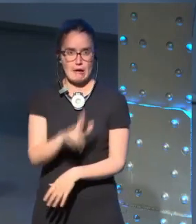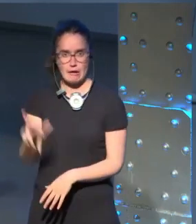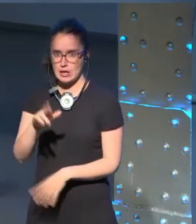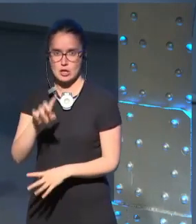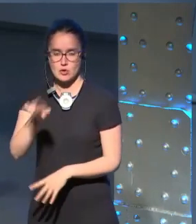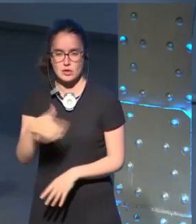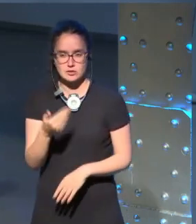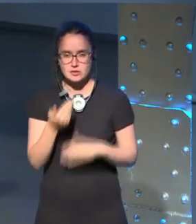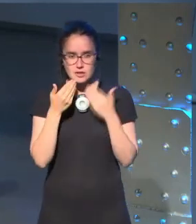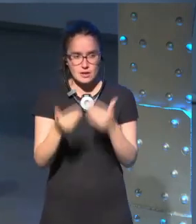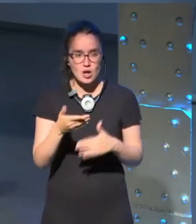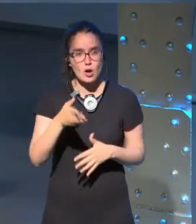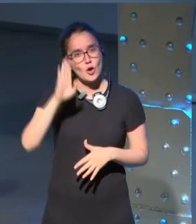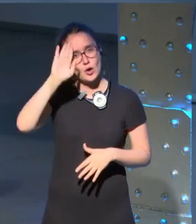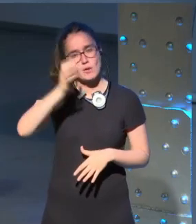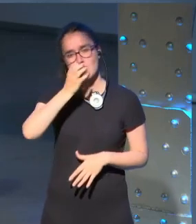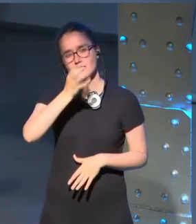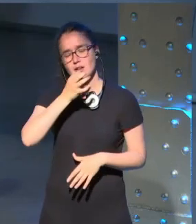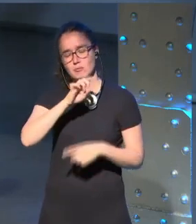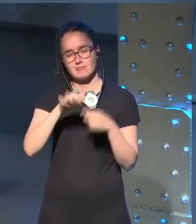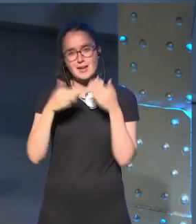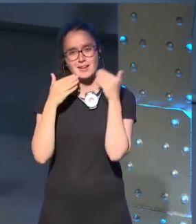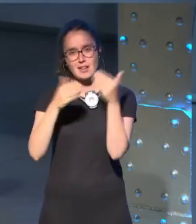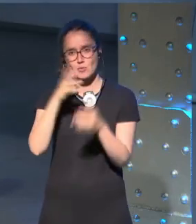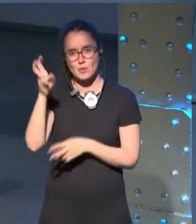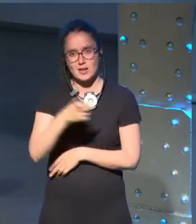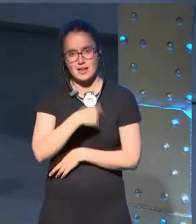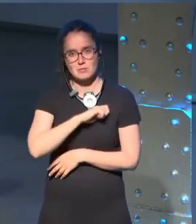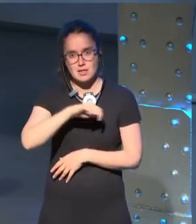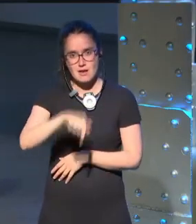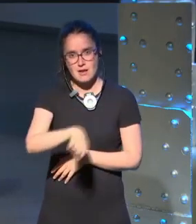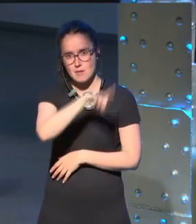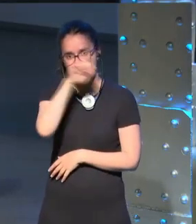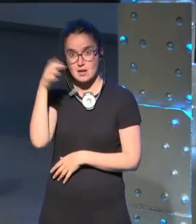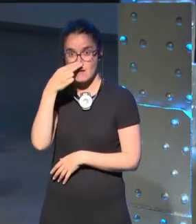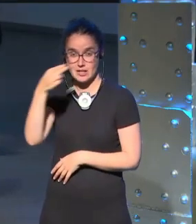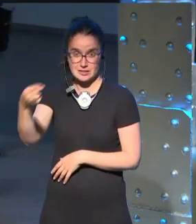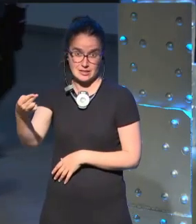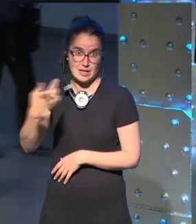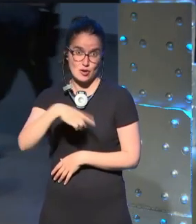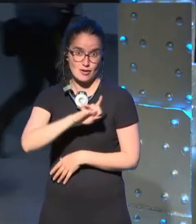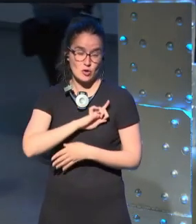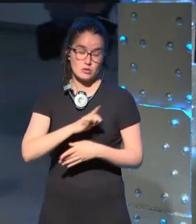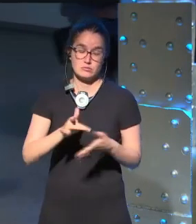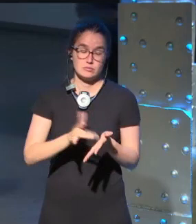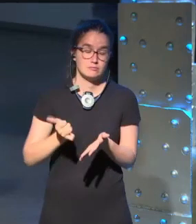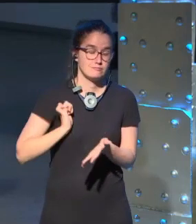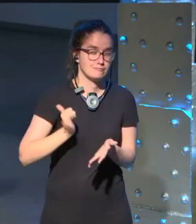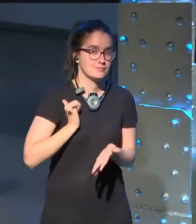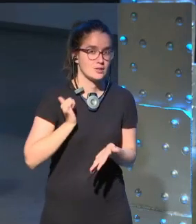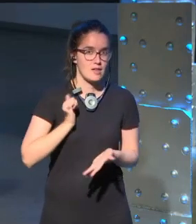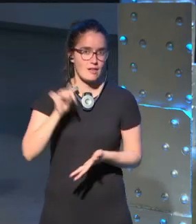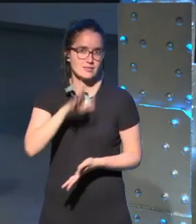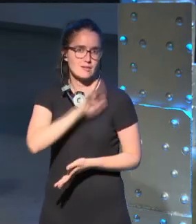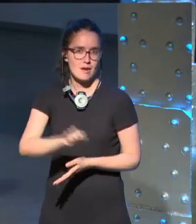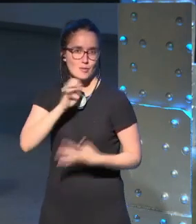Hola, buenas tardes, John. Hello, good afternoon, John. First of all, thank you very much for coming to Spain, to Madrid, to visit us and to giving us the